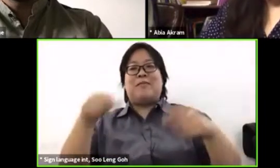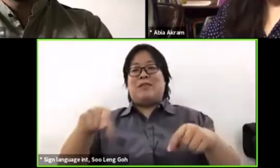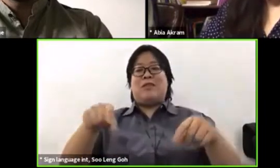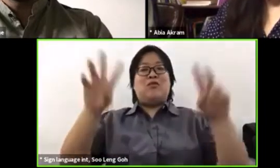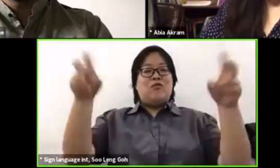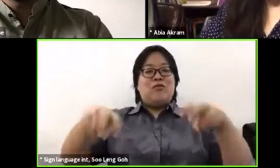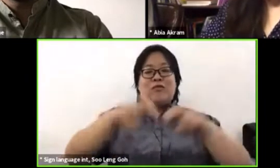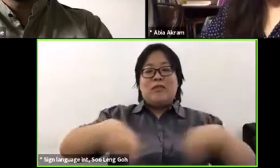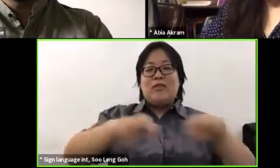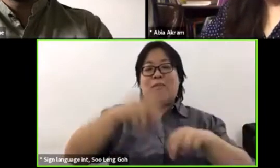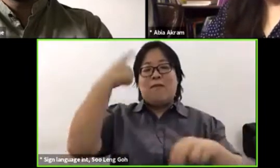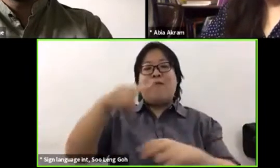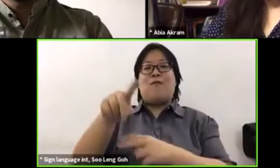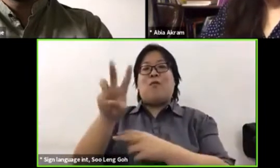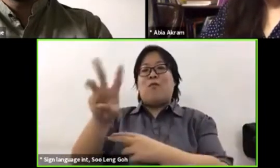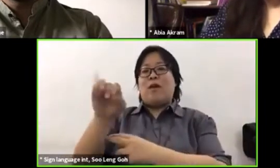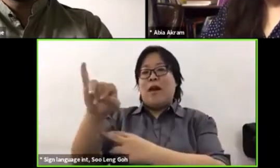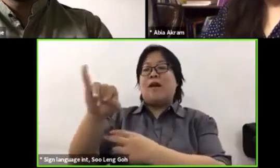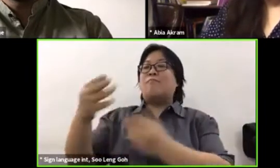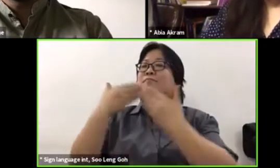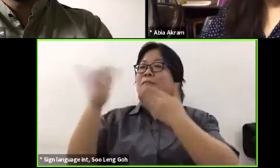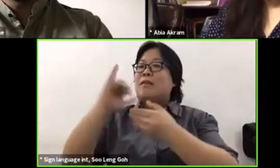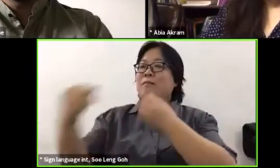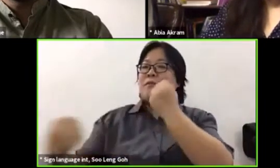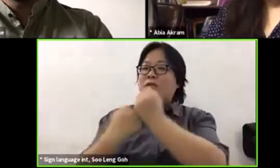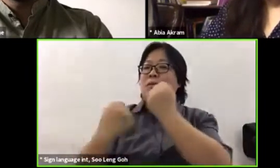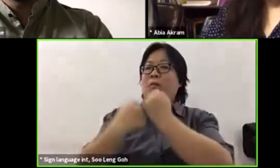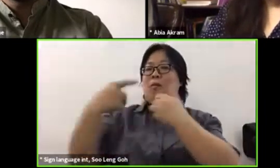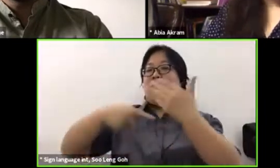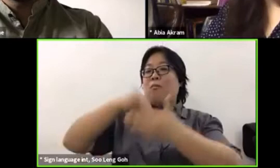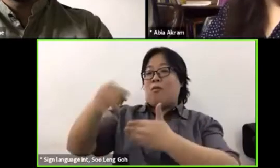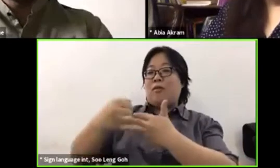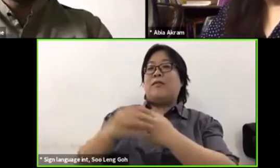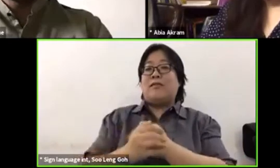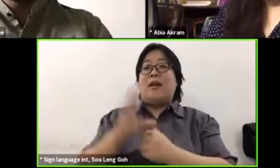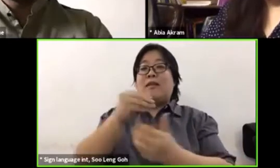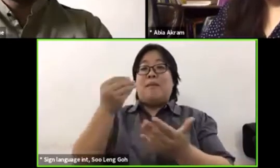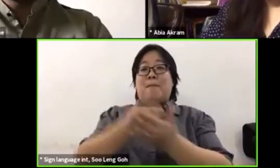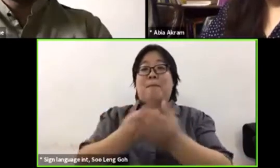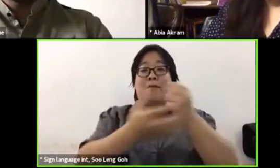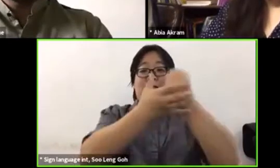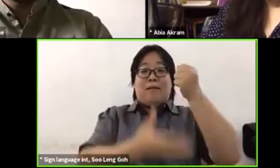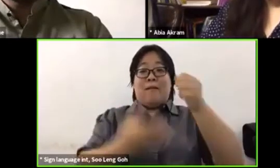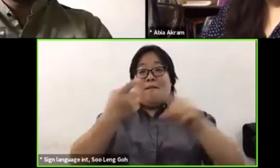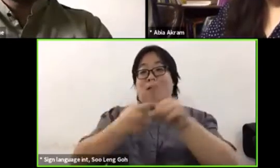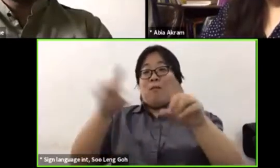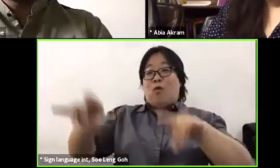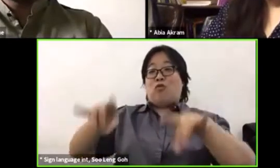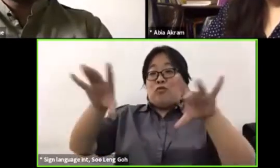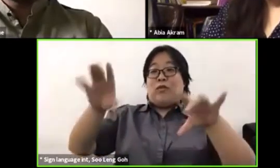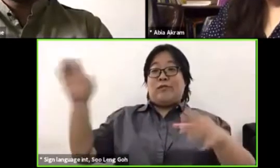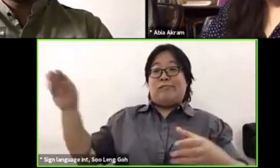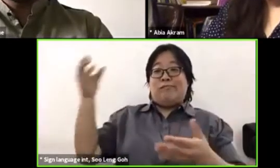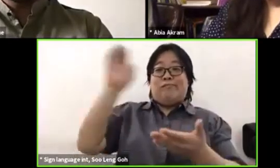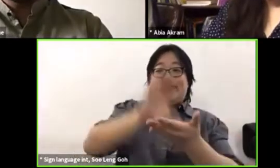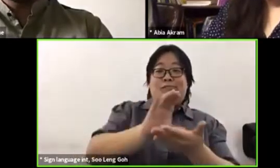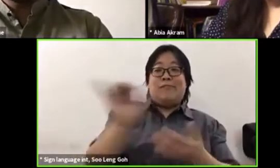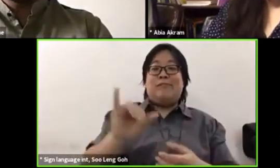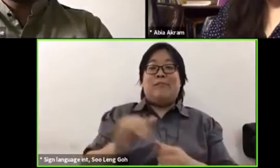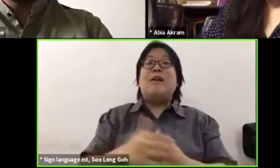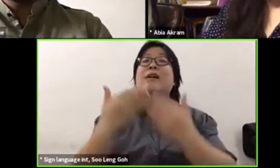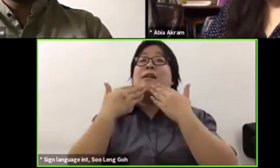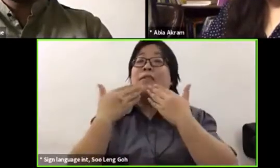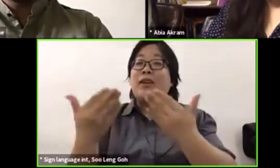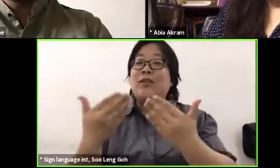International for supporting us in this project with the funding from the Government of Australia through DFAT. And thank you, and God